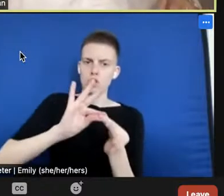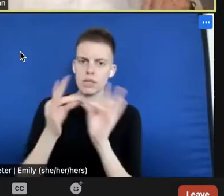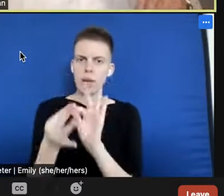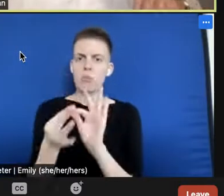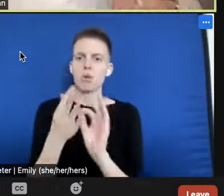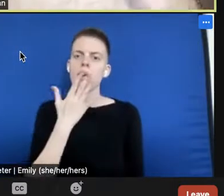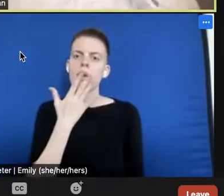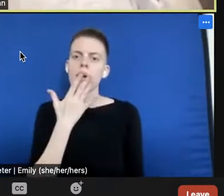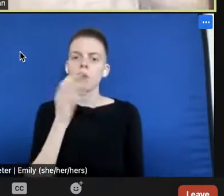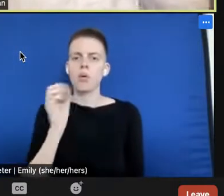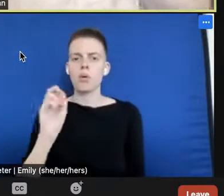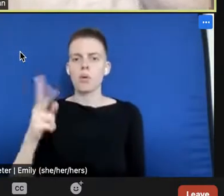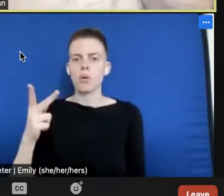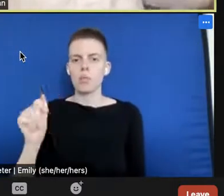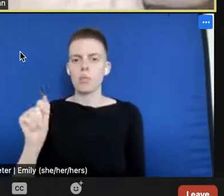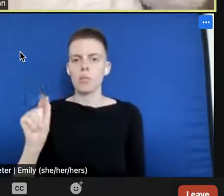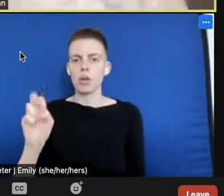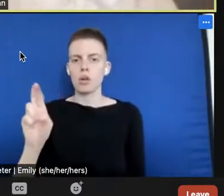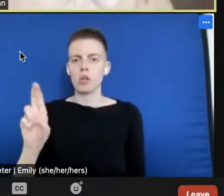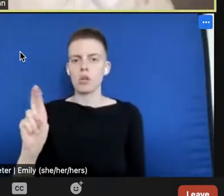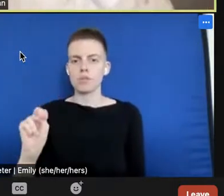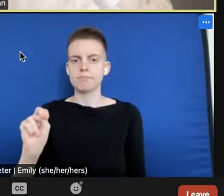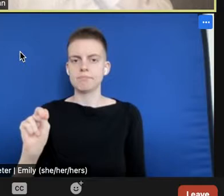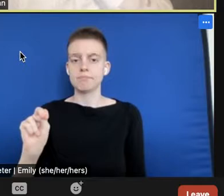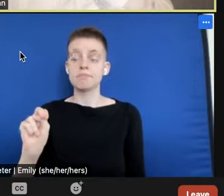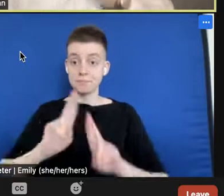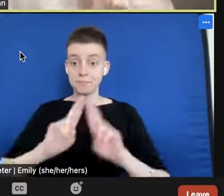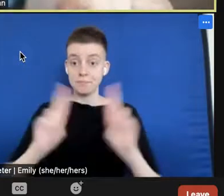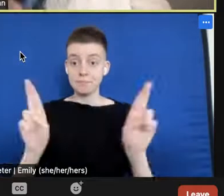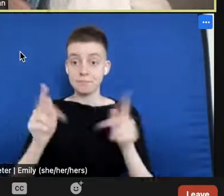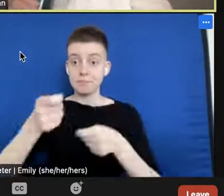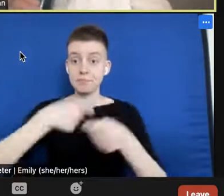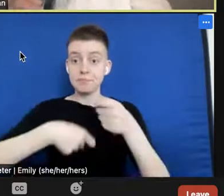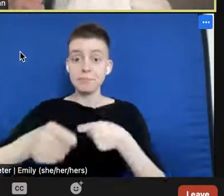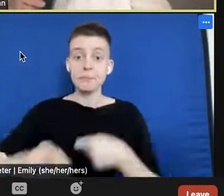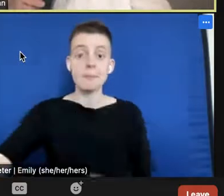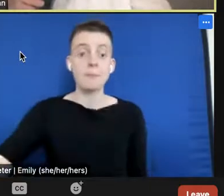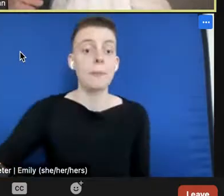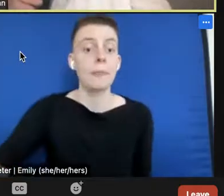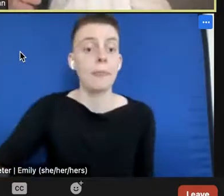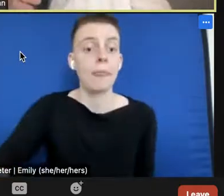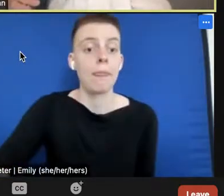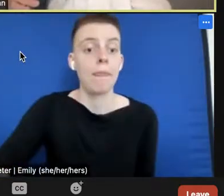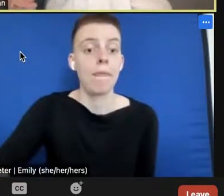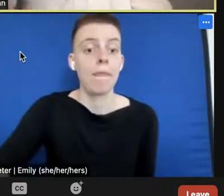figures, picture symbols, abstract color illustrations,